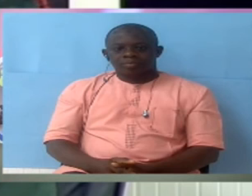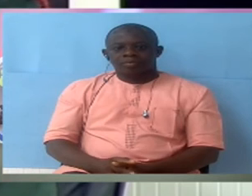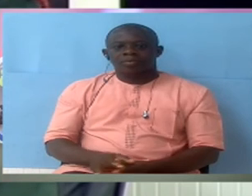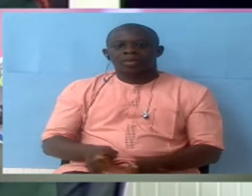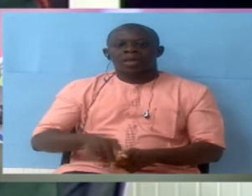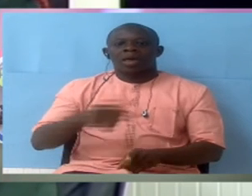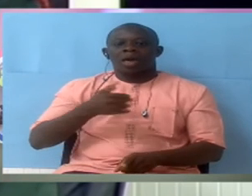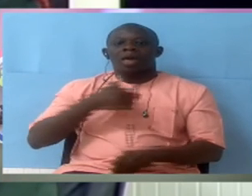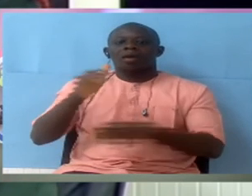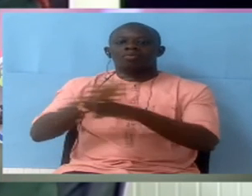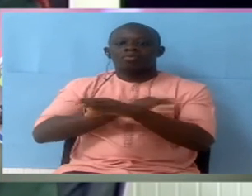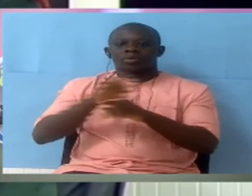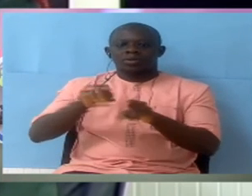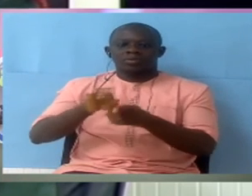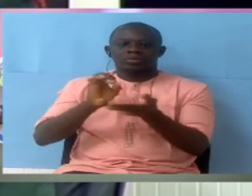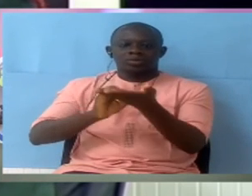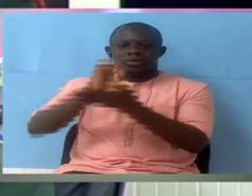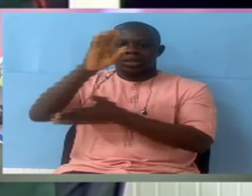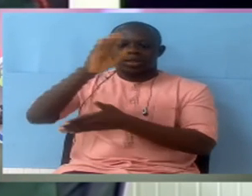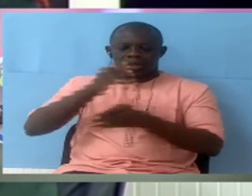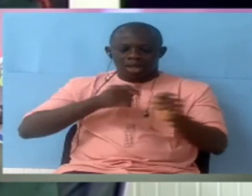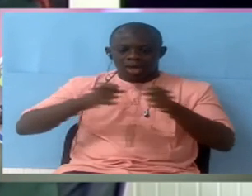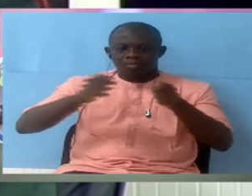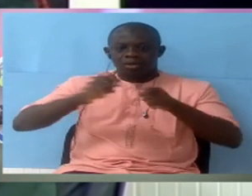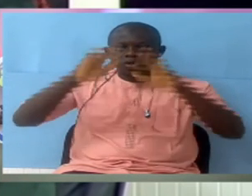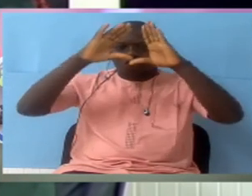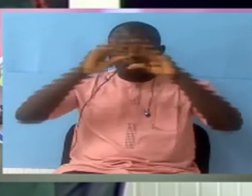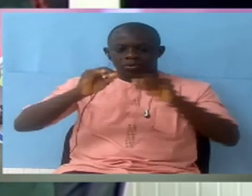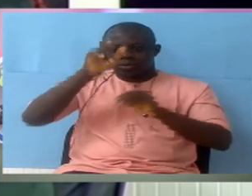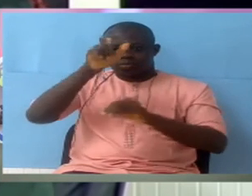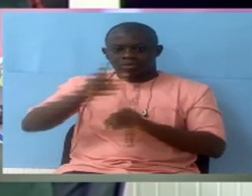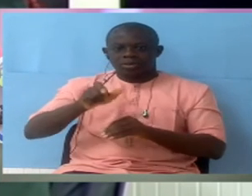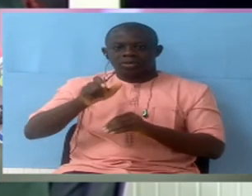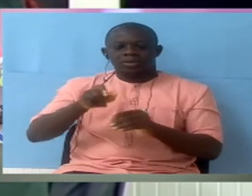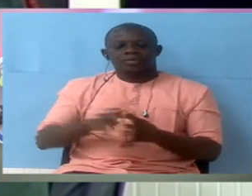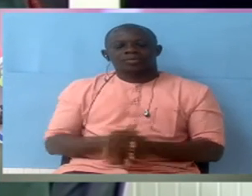I was posted to the admin office. And